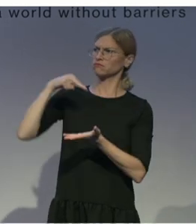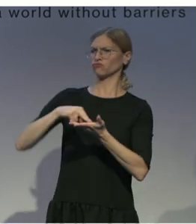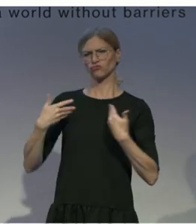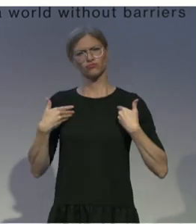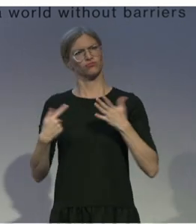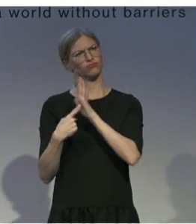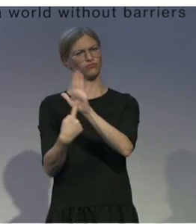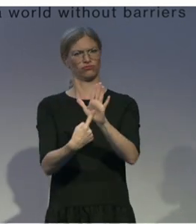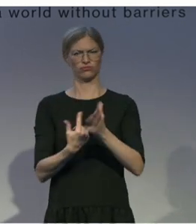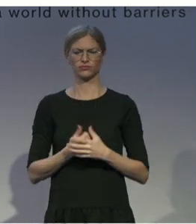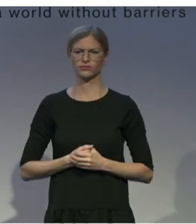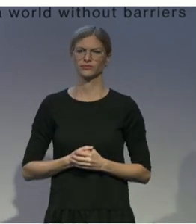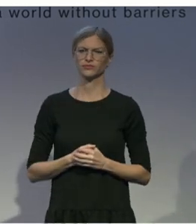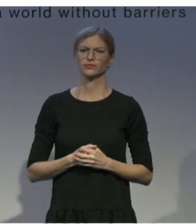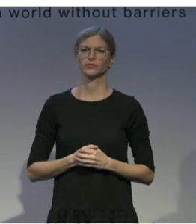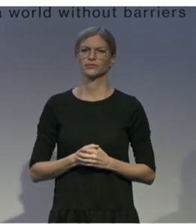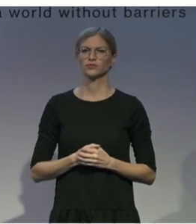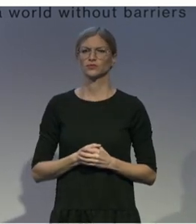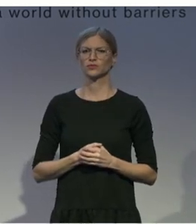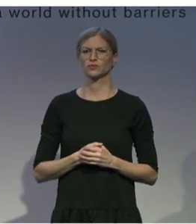Not only advocacy,